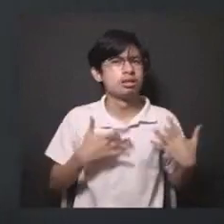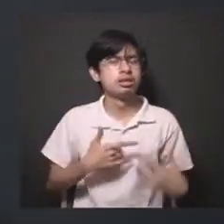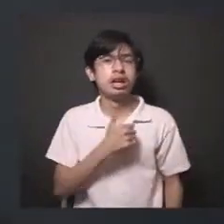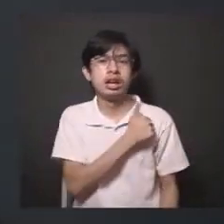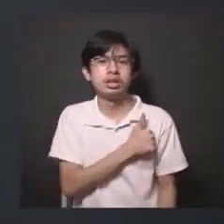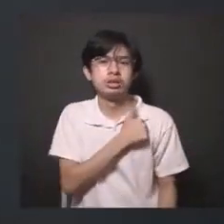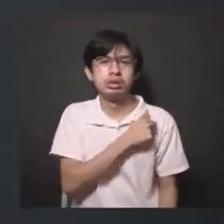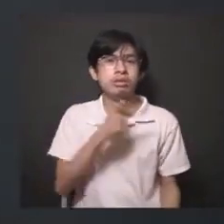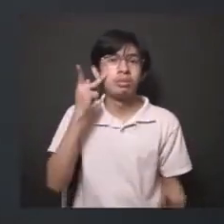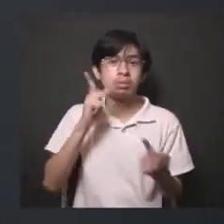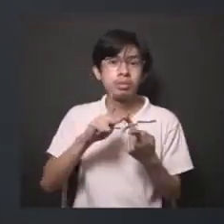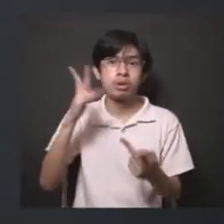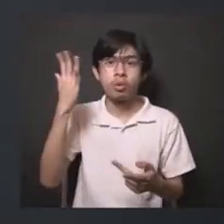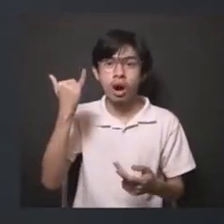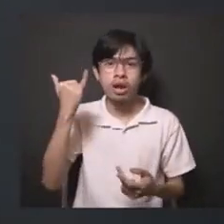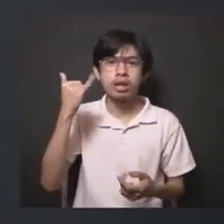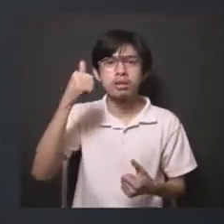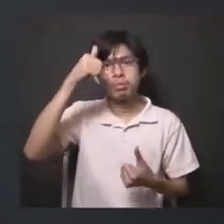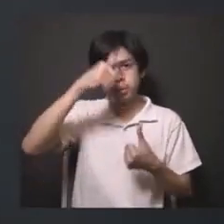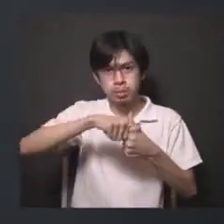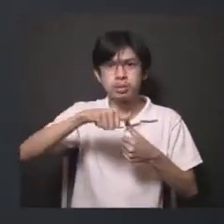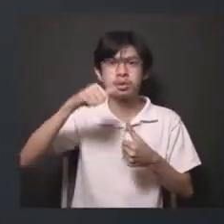Joseph, or rather when Jacob,